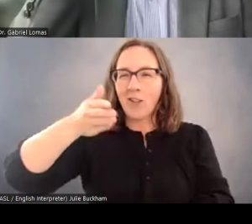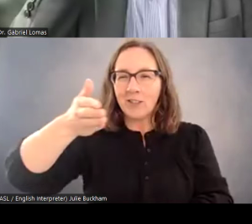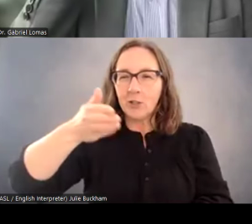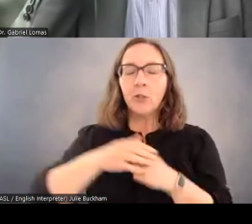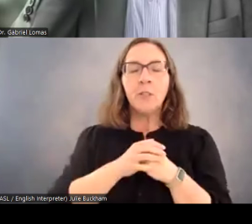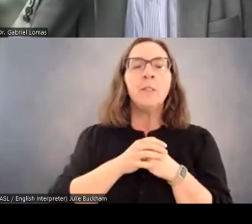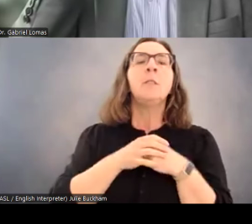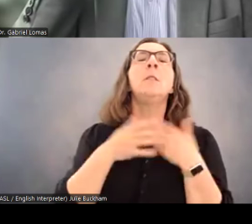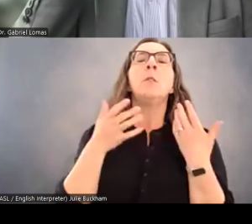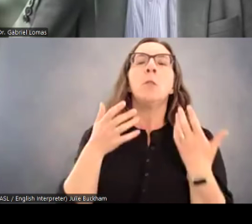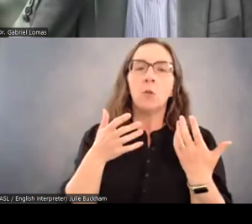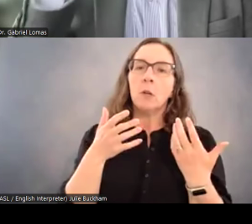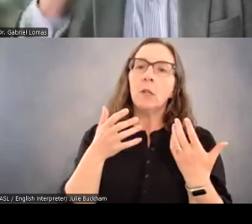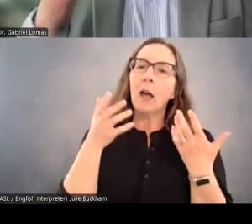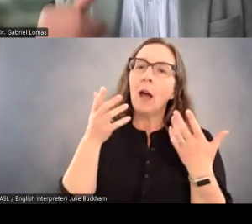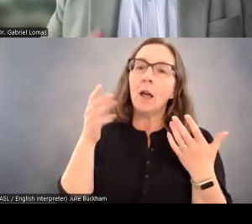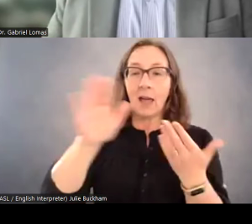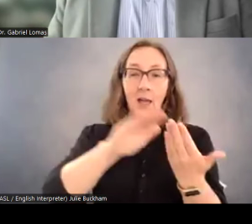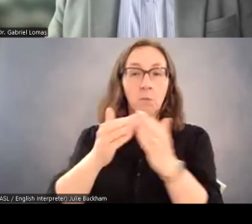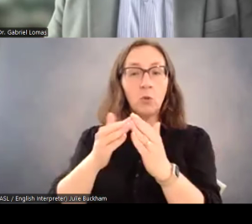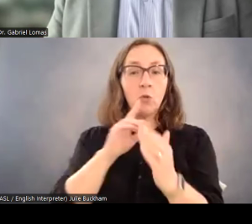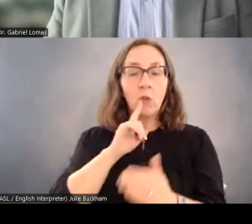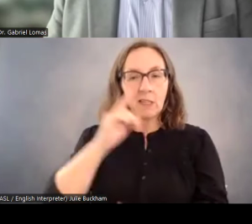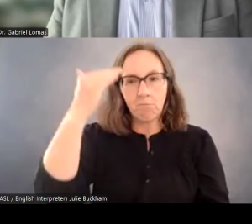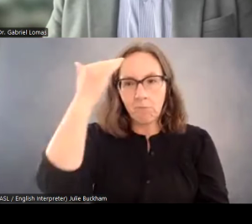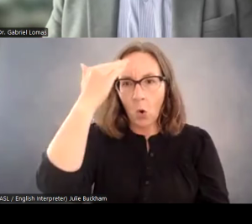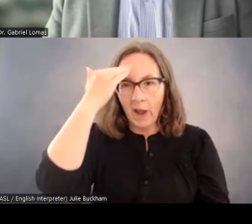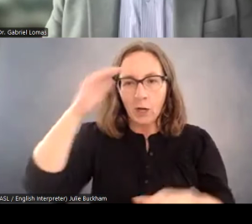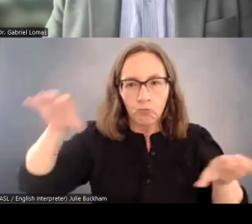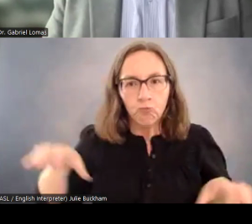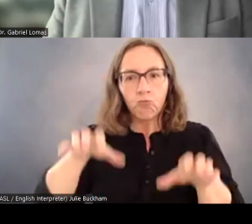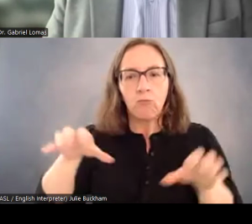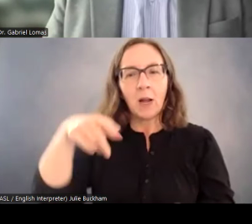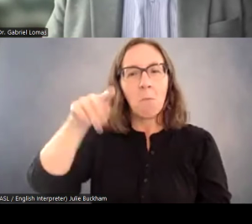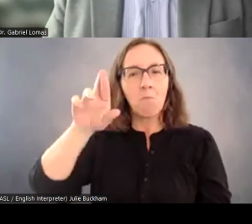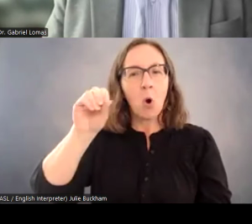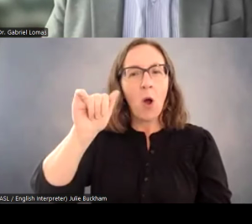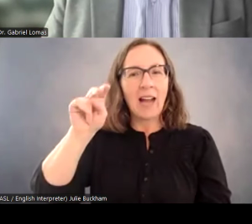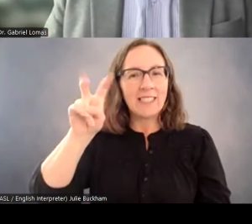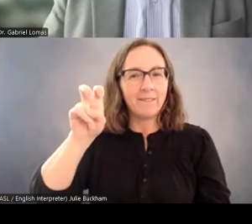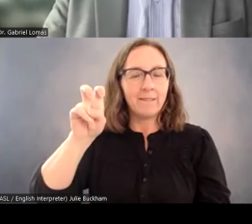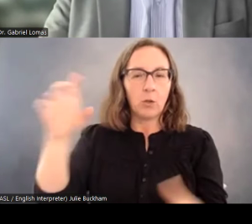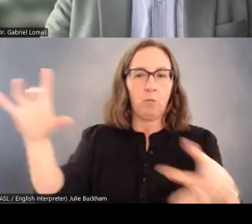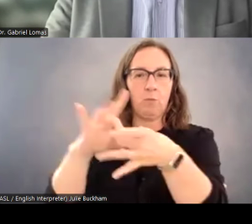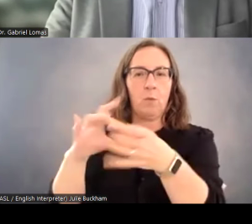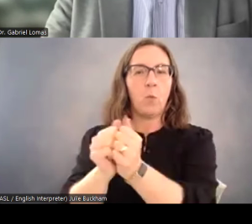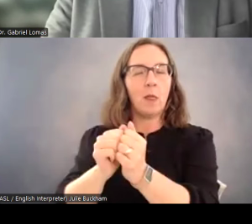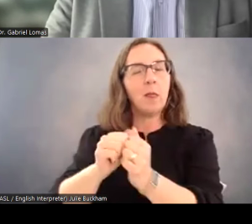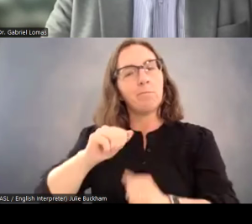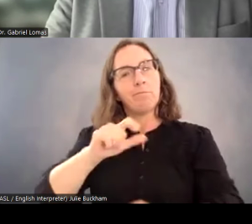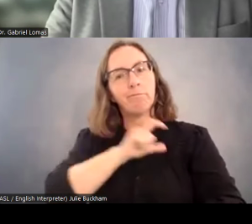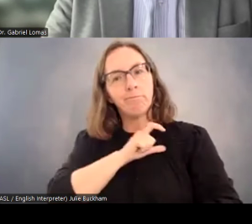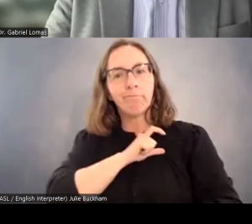so they've done quite a bit in their community to be proactive in terms of law enforcement. There's options on this